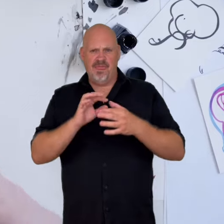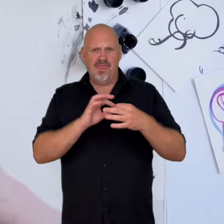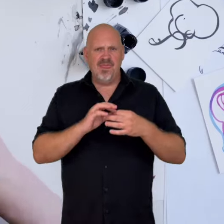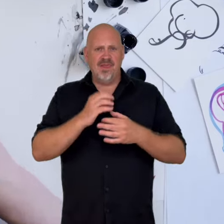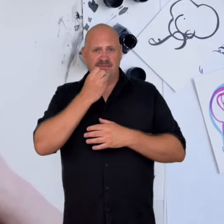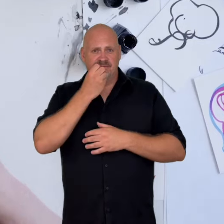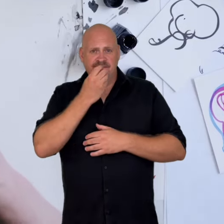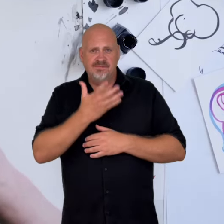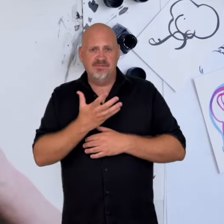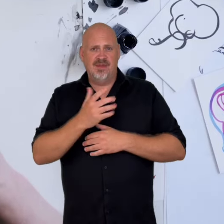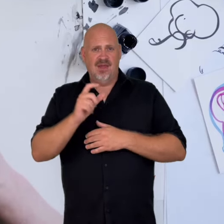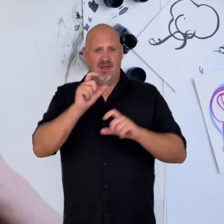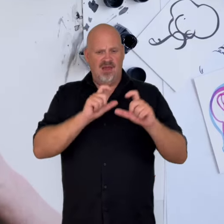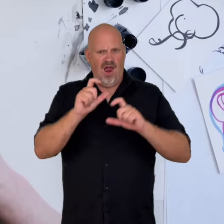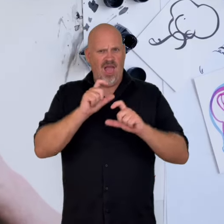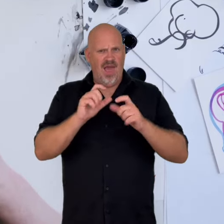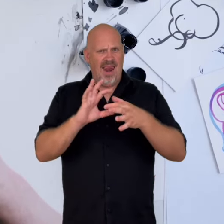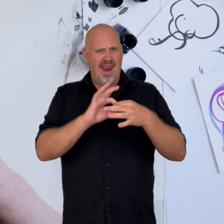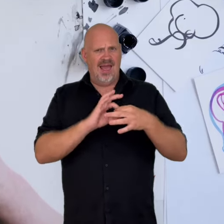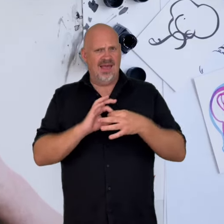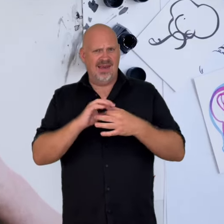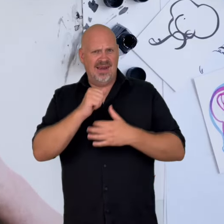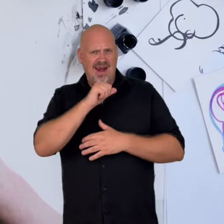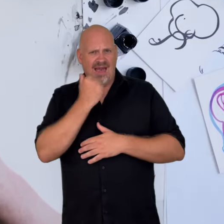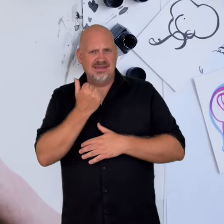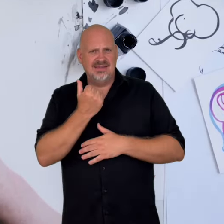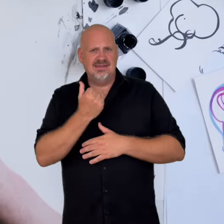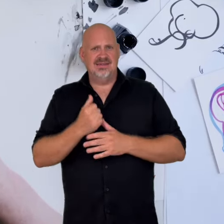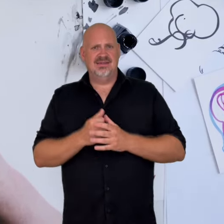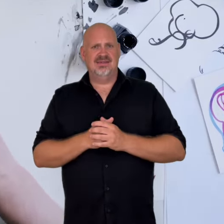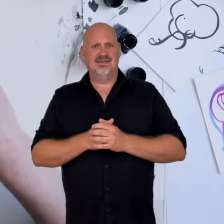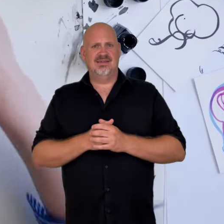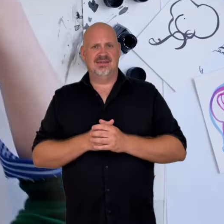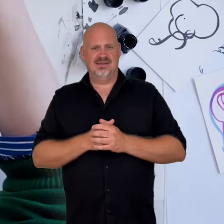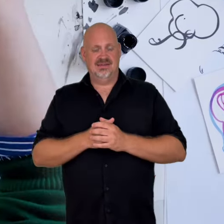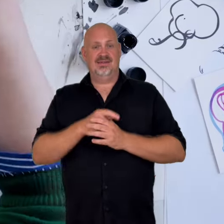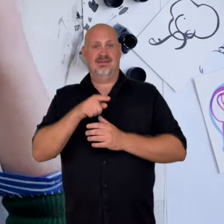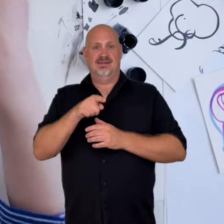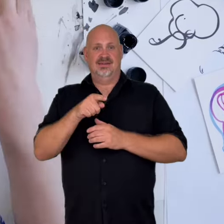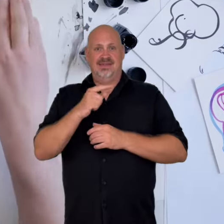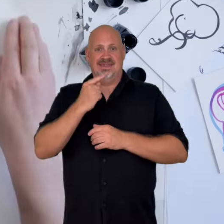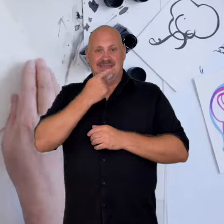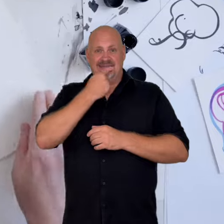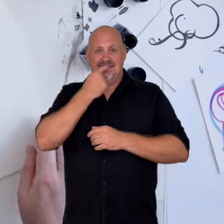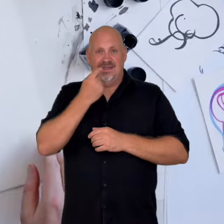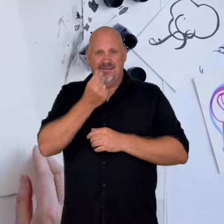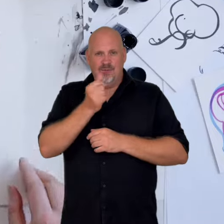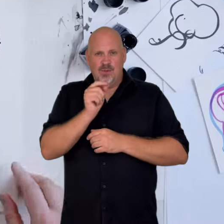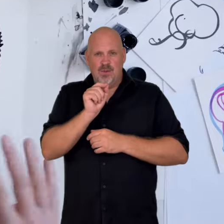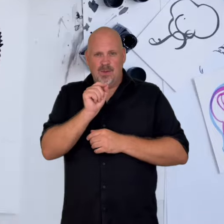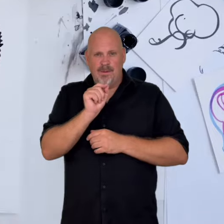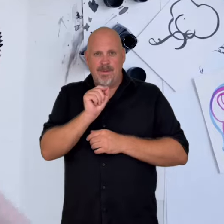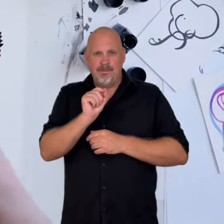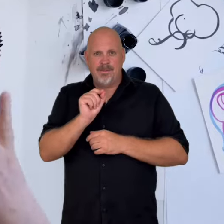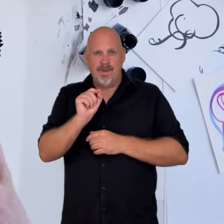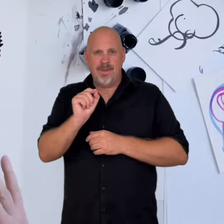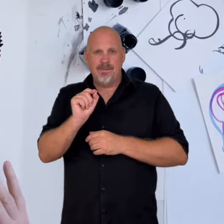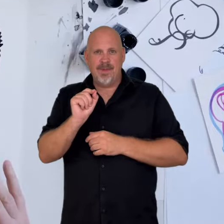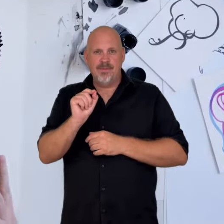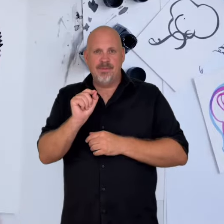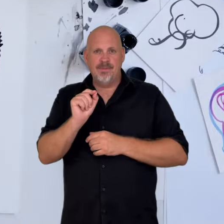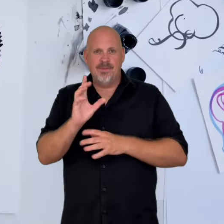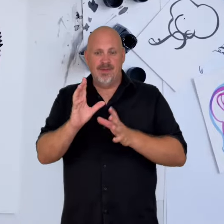and circles, again, which you can make up your own versions of what you would like them to be. and then some solid